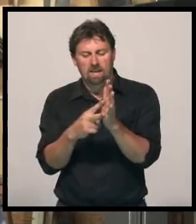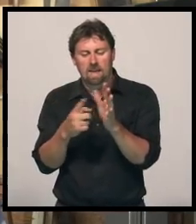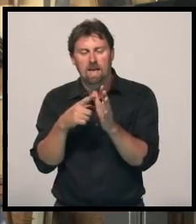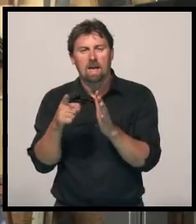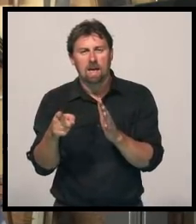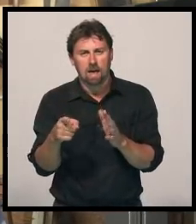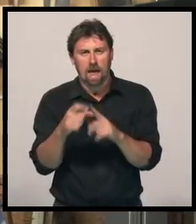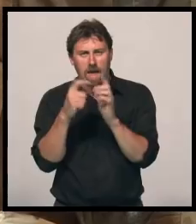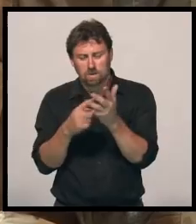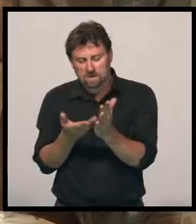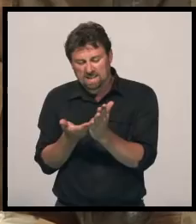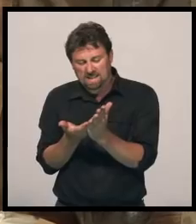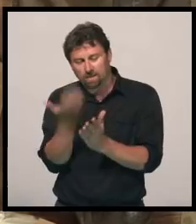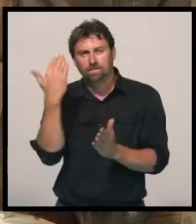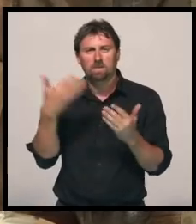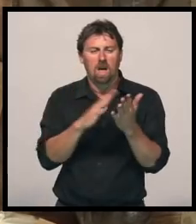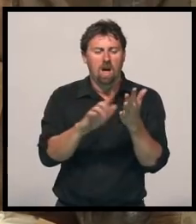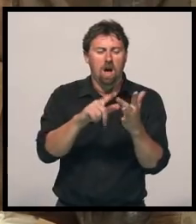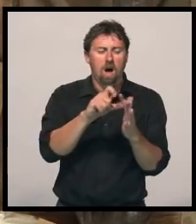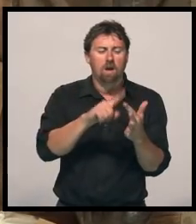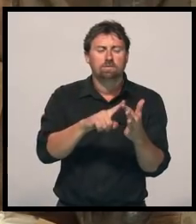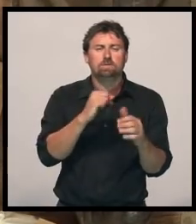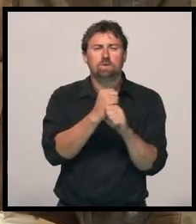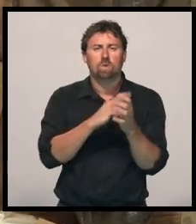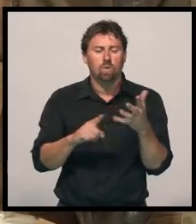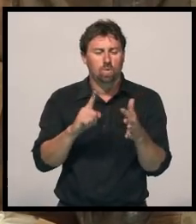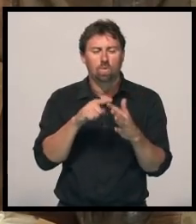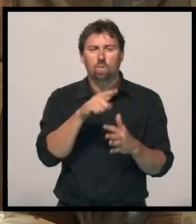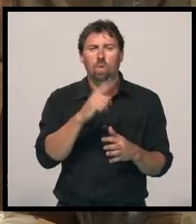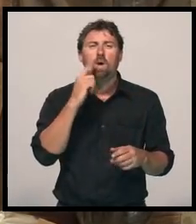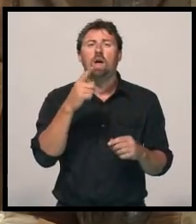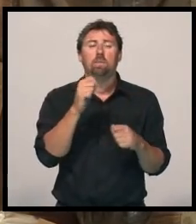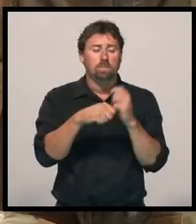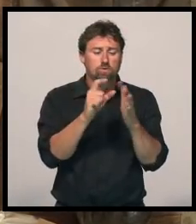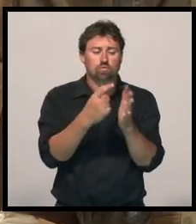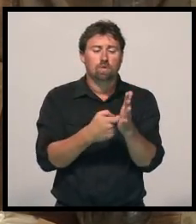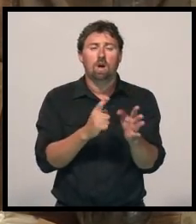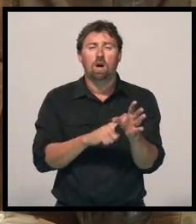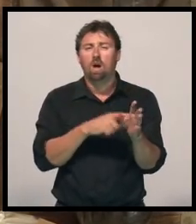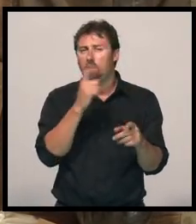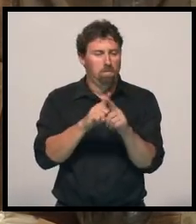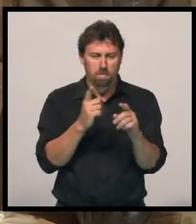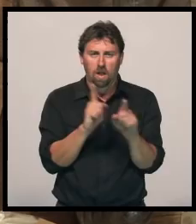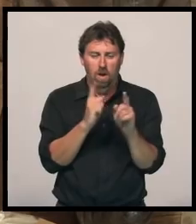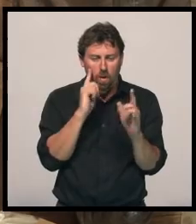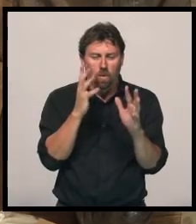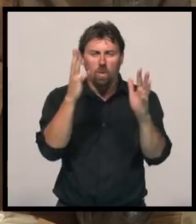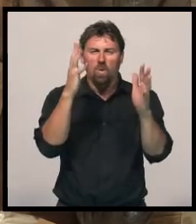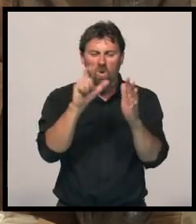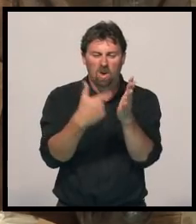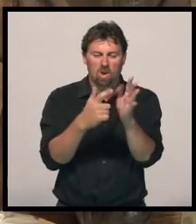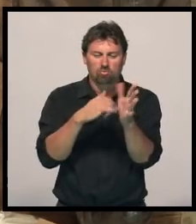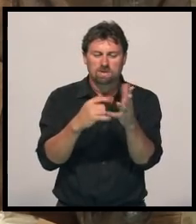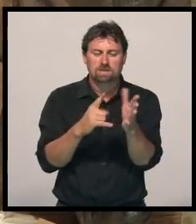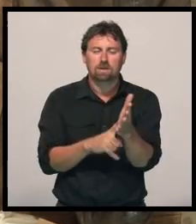a lot harder to get off than hide glue. Hide glue, when it dries, it actually crystallizes. So, when you sand it, it gives you a nice flat finish.